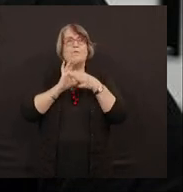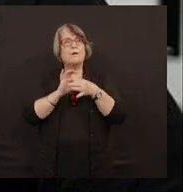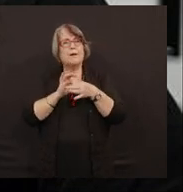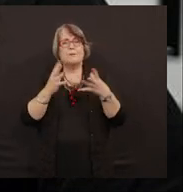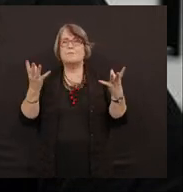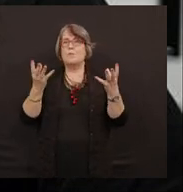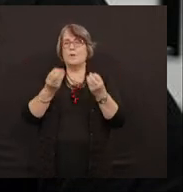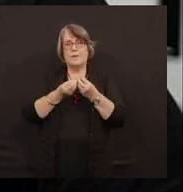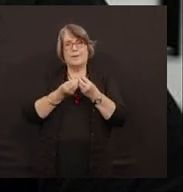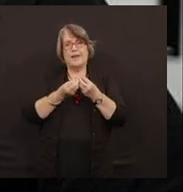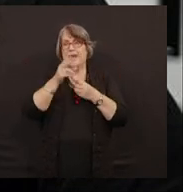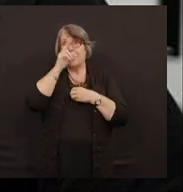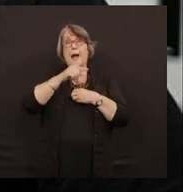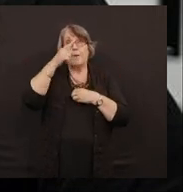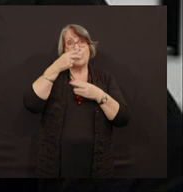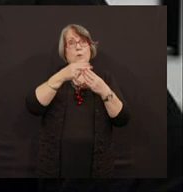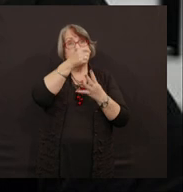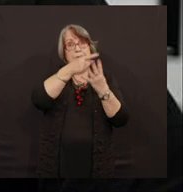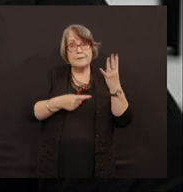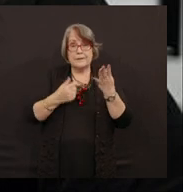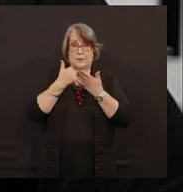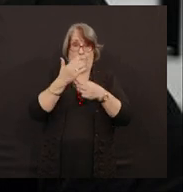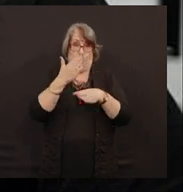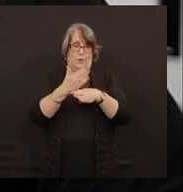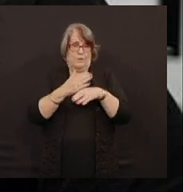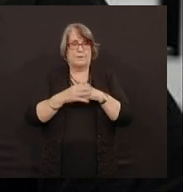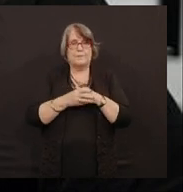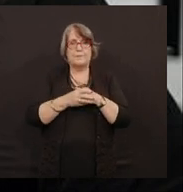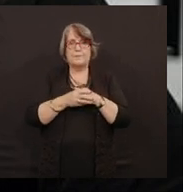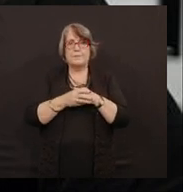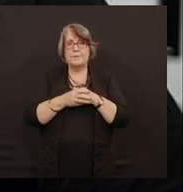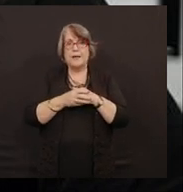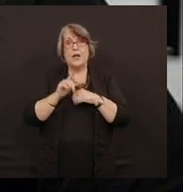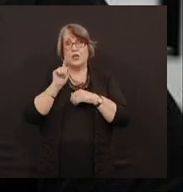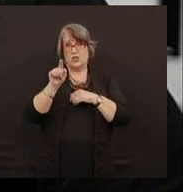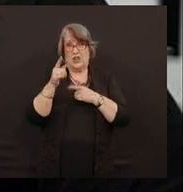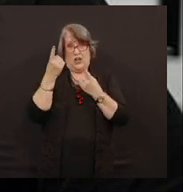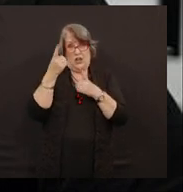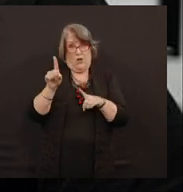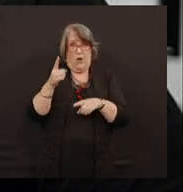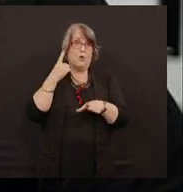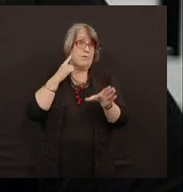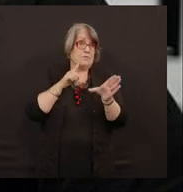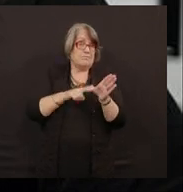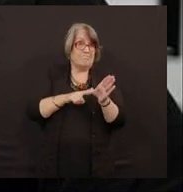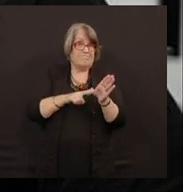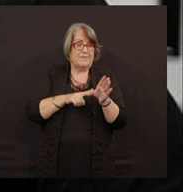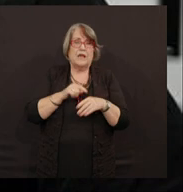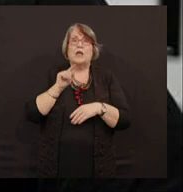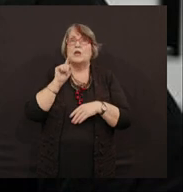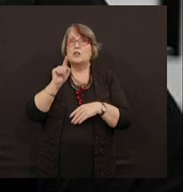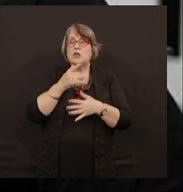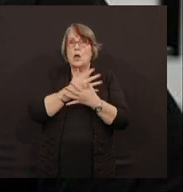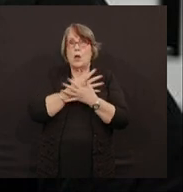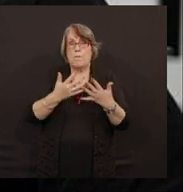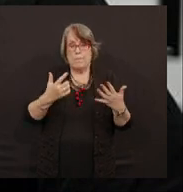with young people with disability and their support workers. Jamesy died a year ago, and she left a huge